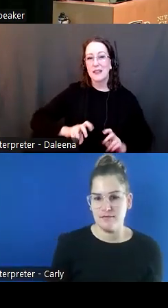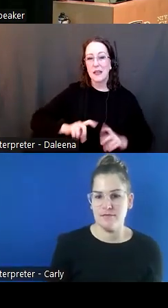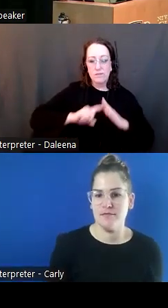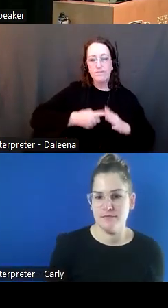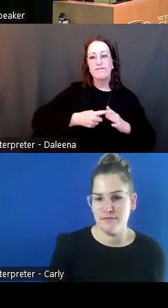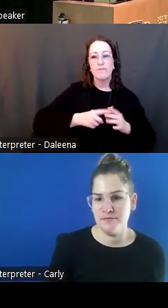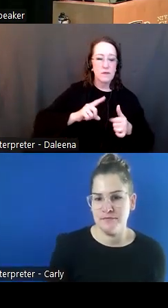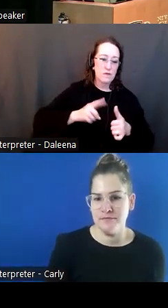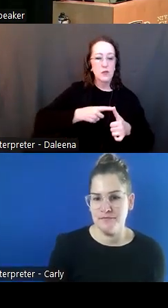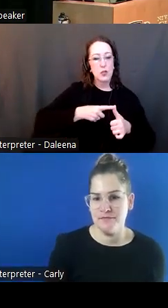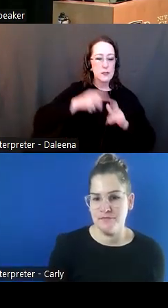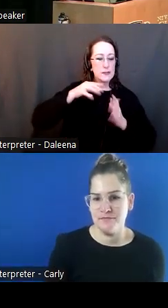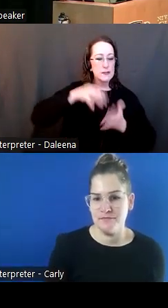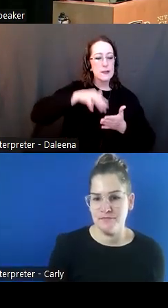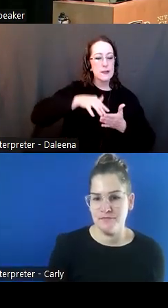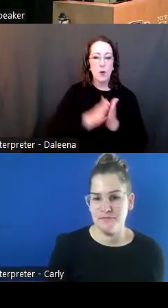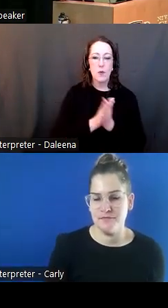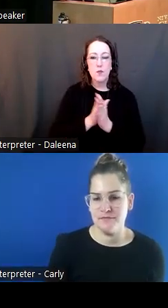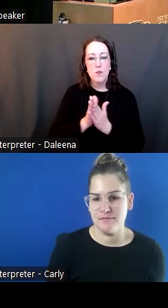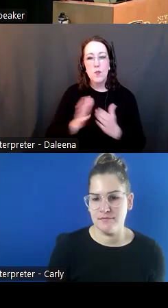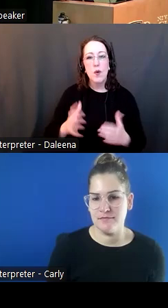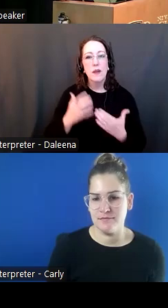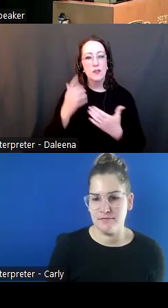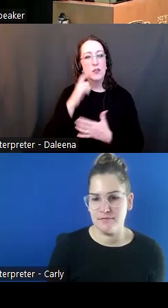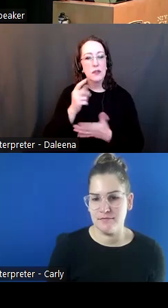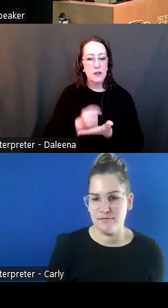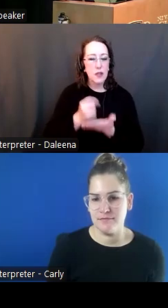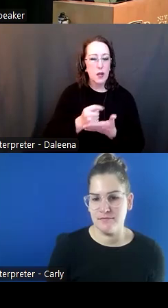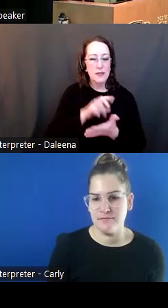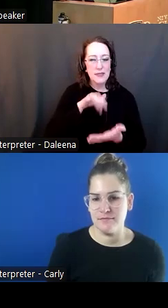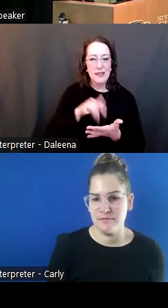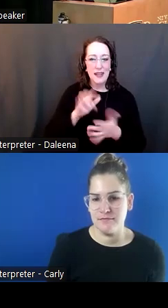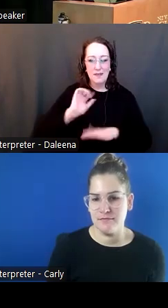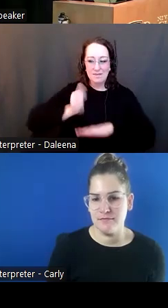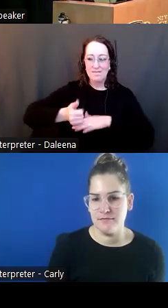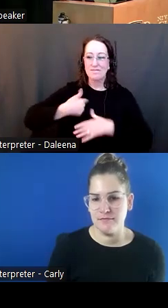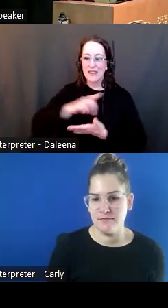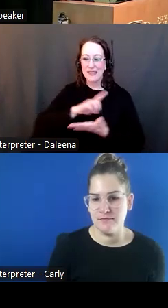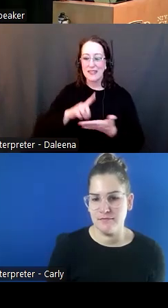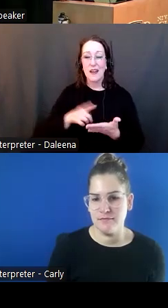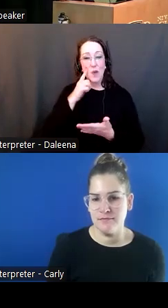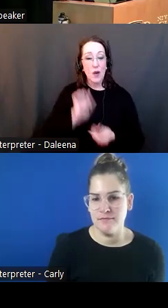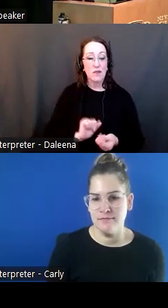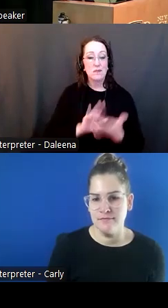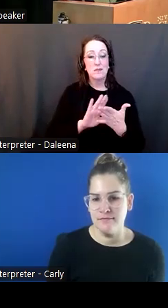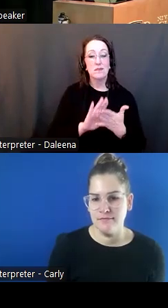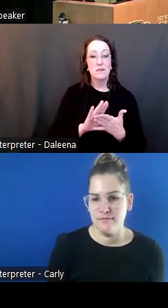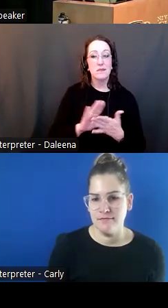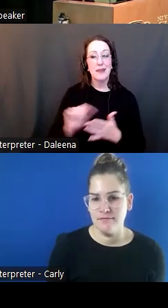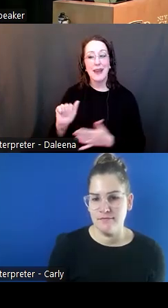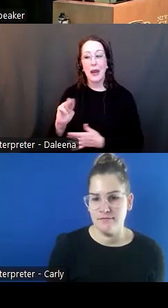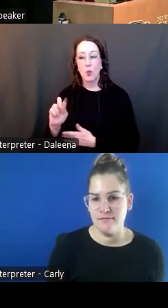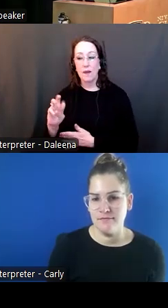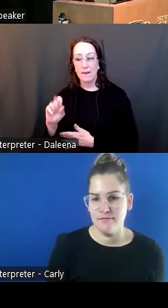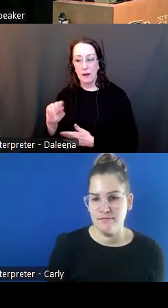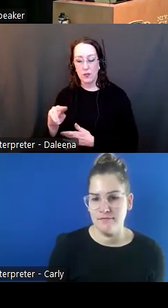study of a motivation therapy program that I designed to address motivation symptoms and the